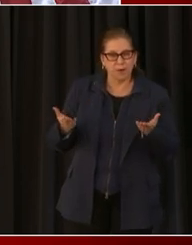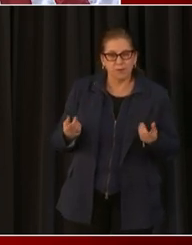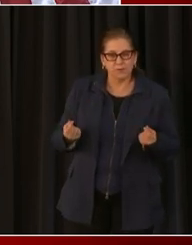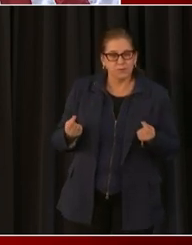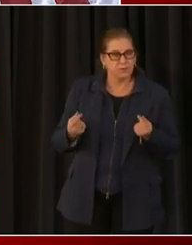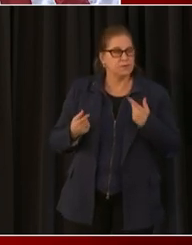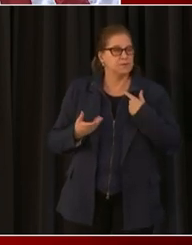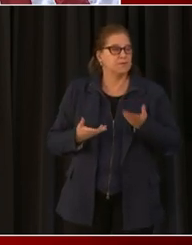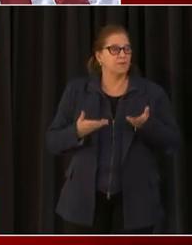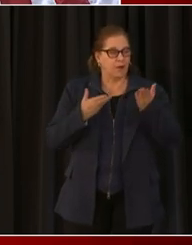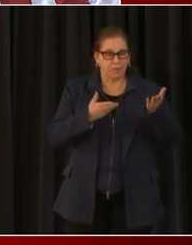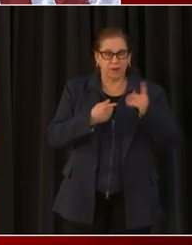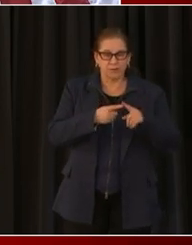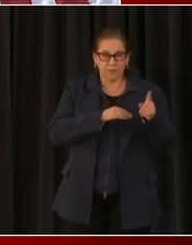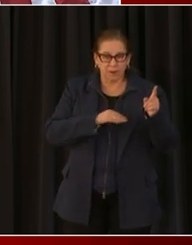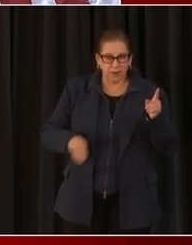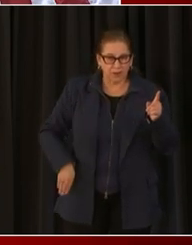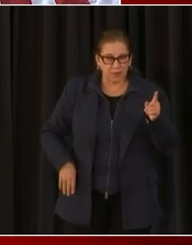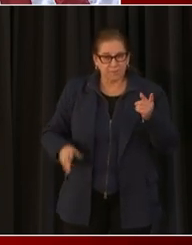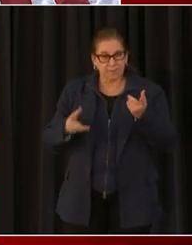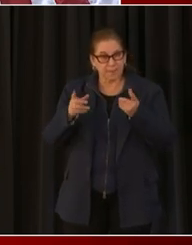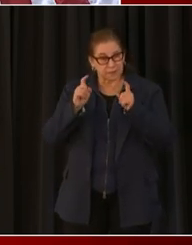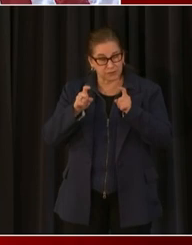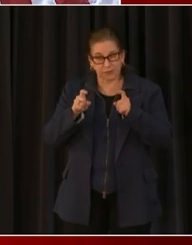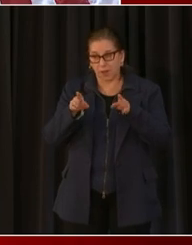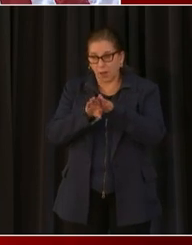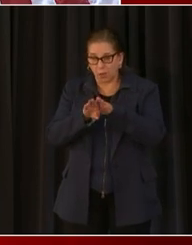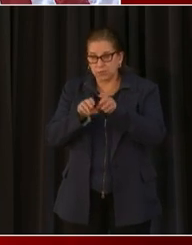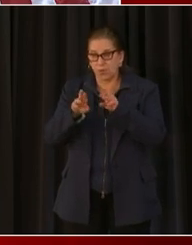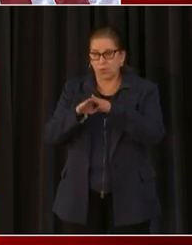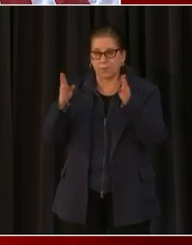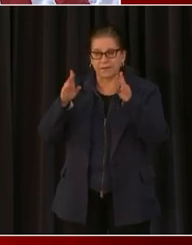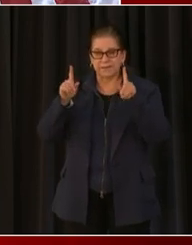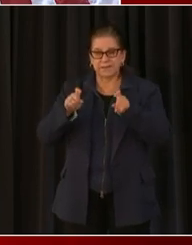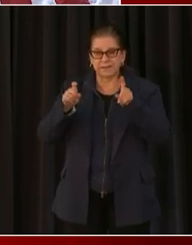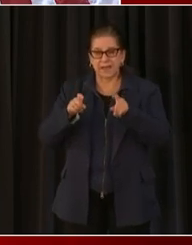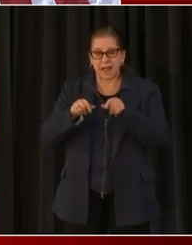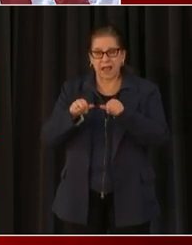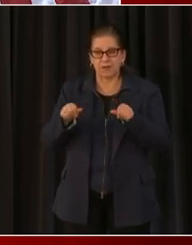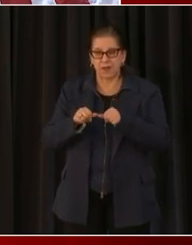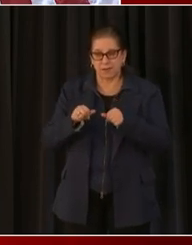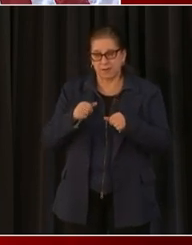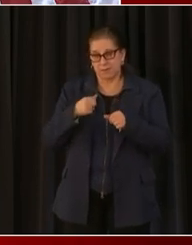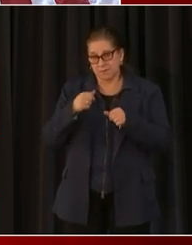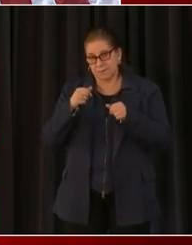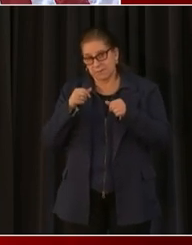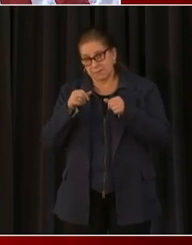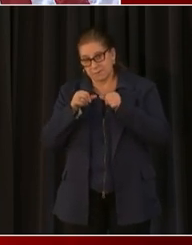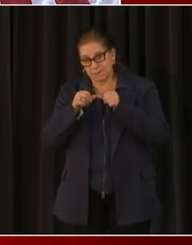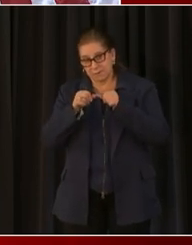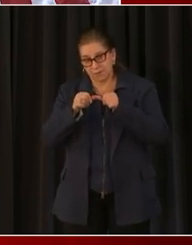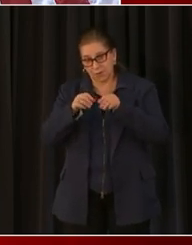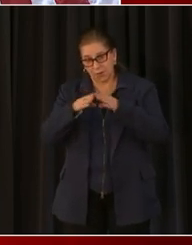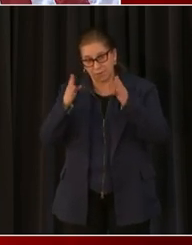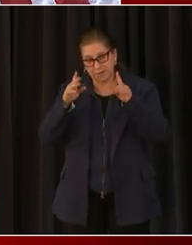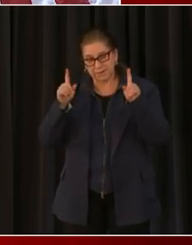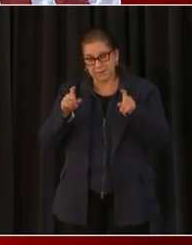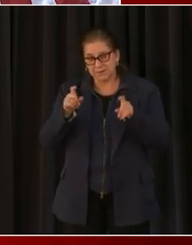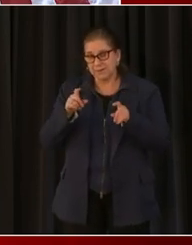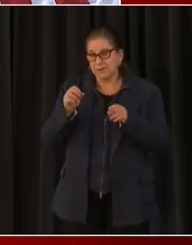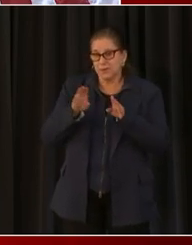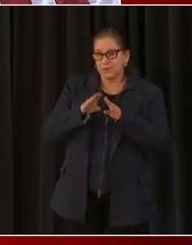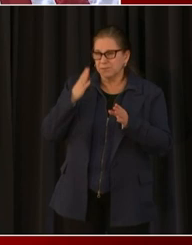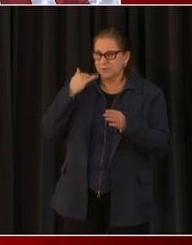the mayor. For testing, we knew that there'd be extreme conditions and wanted to make sure that we were keeping